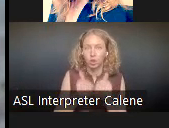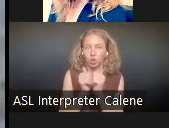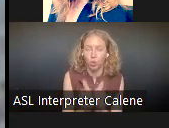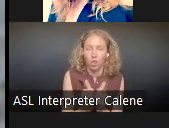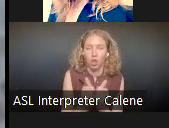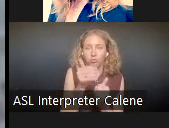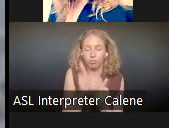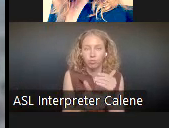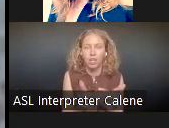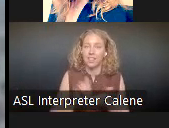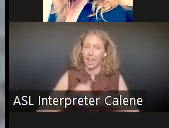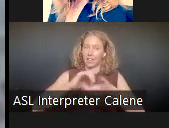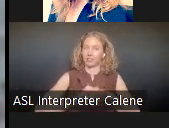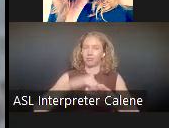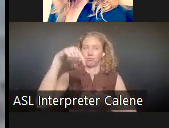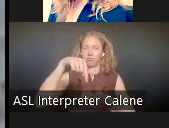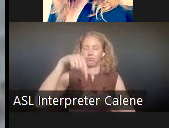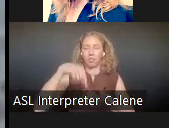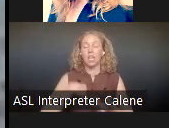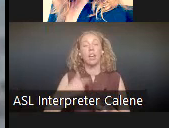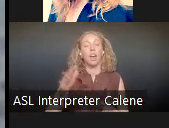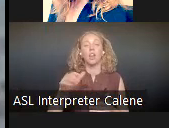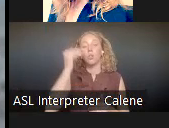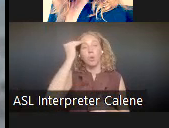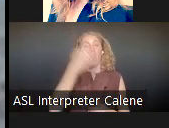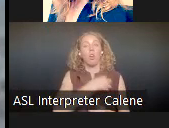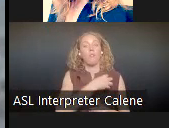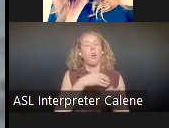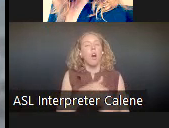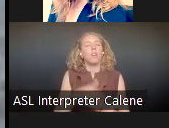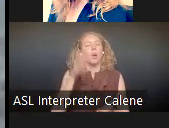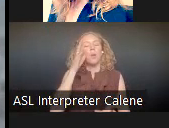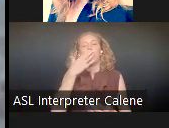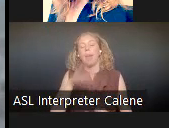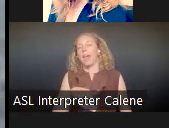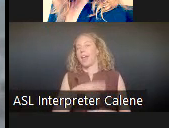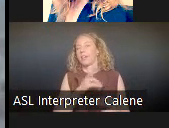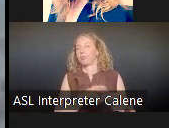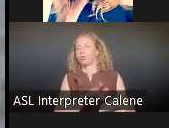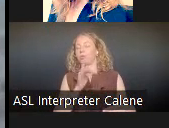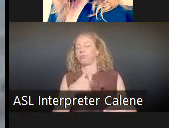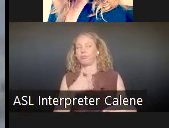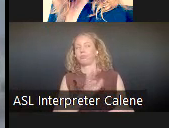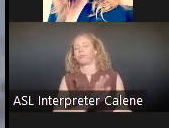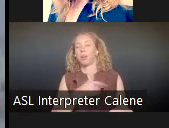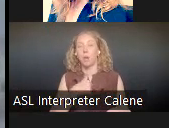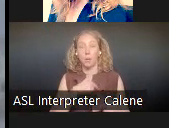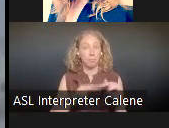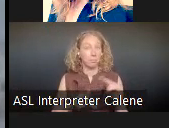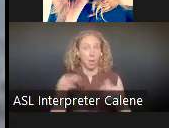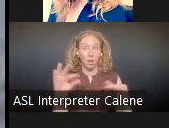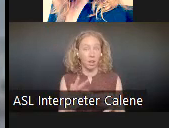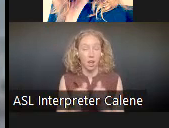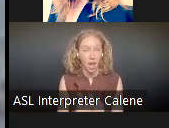together. It's a partnership. And I know law enforcement a lot of times get a bad rap, but you want to know how we can build that bridge? It's to